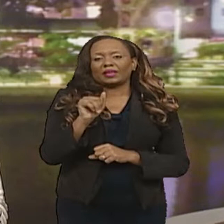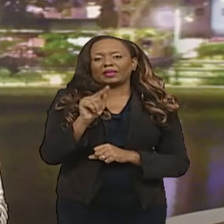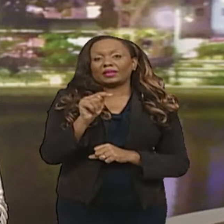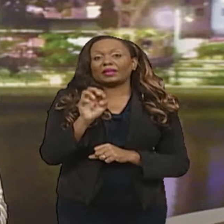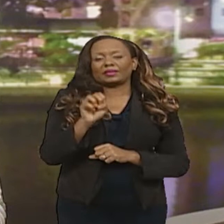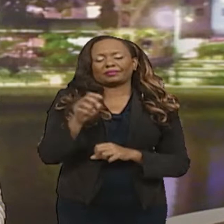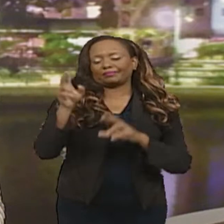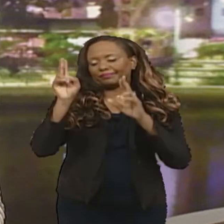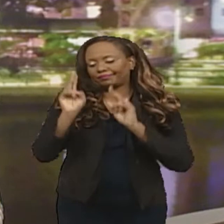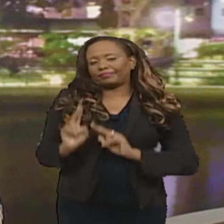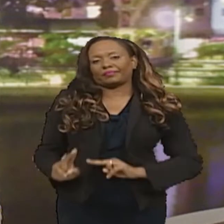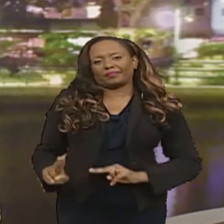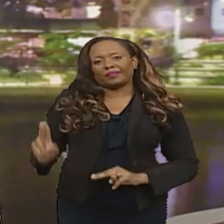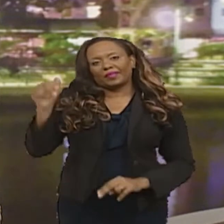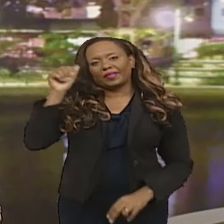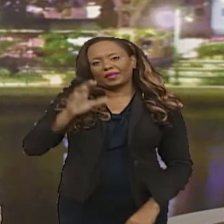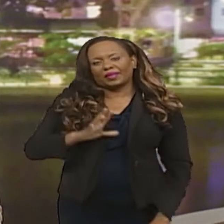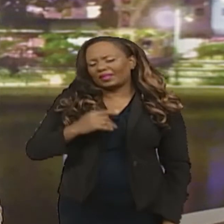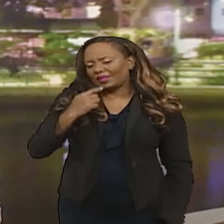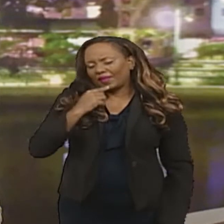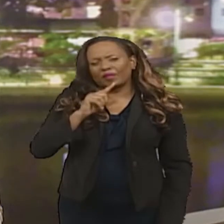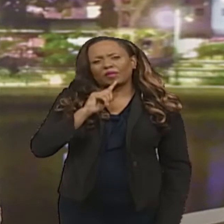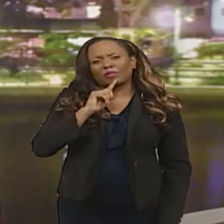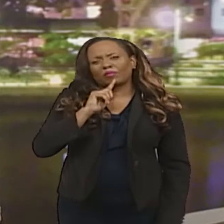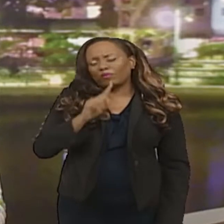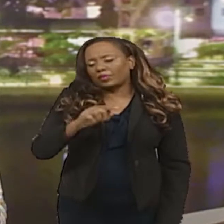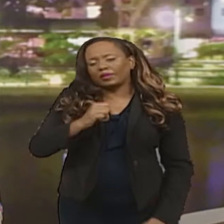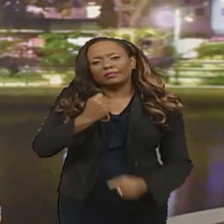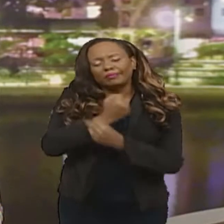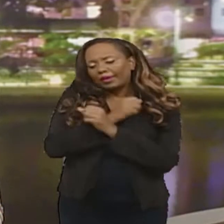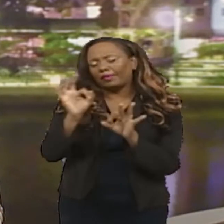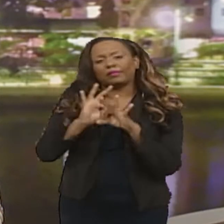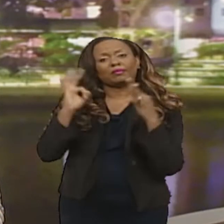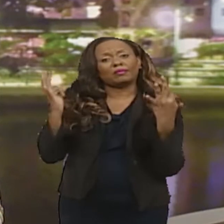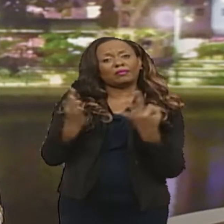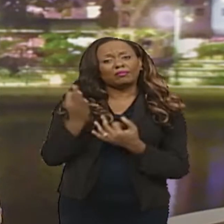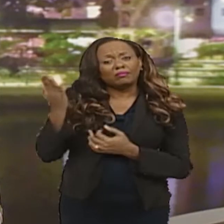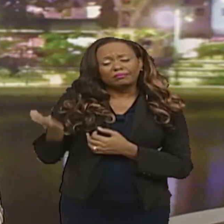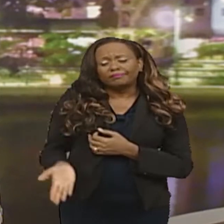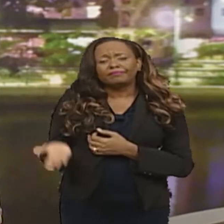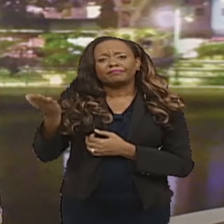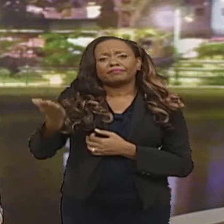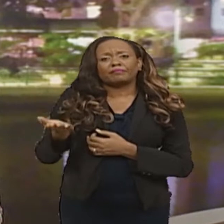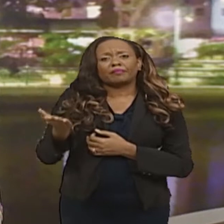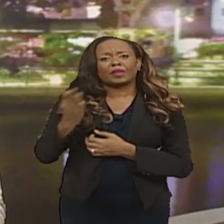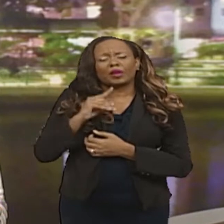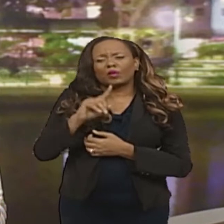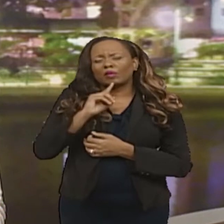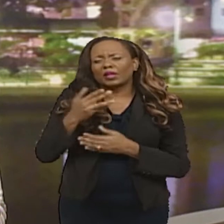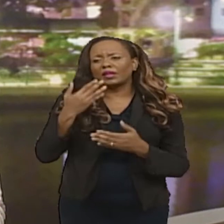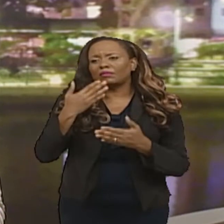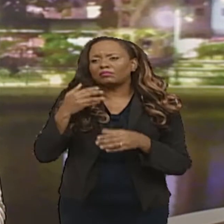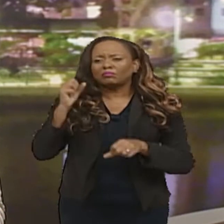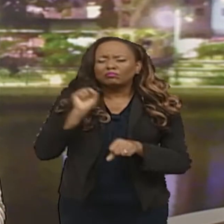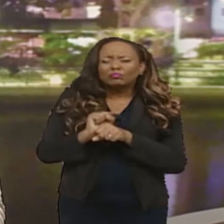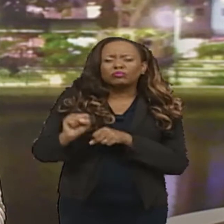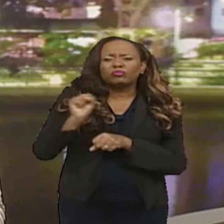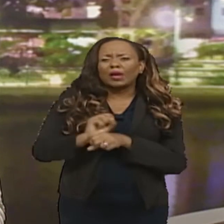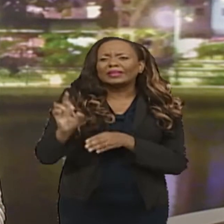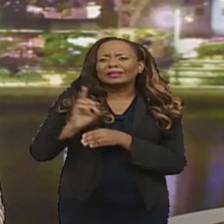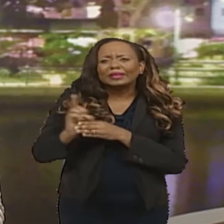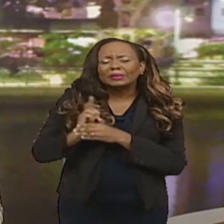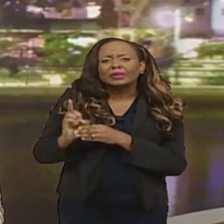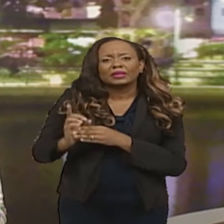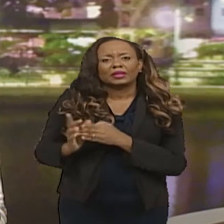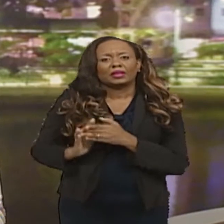Cheltenham, remembers Sir Fred as a dedicated family man and one who was immensely disciplined. He says Sir Fred,